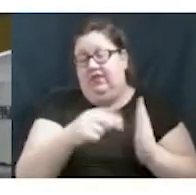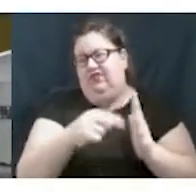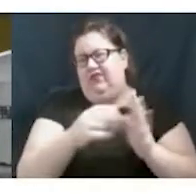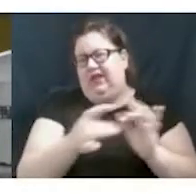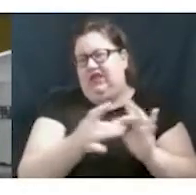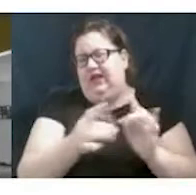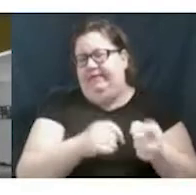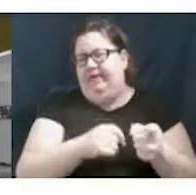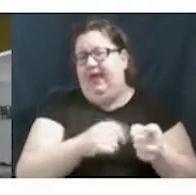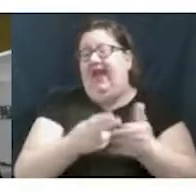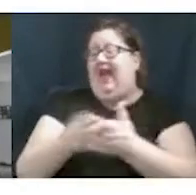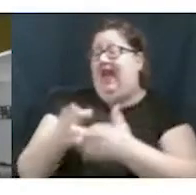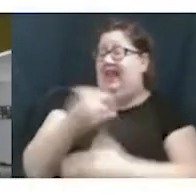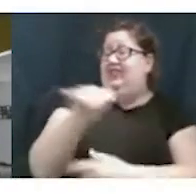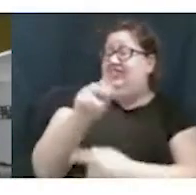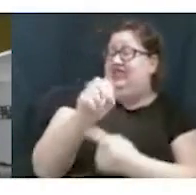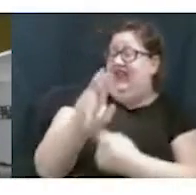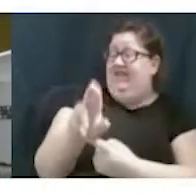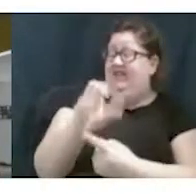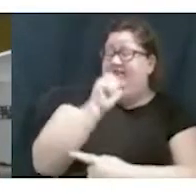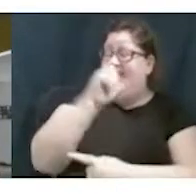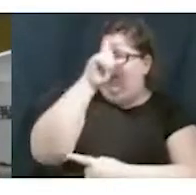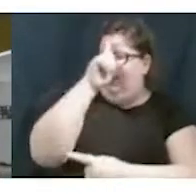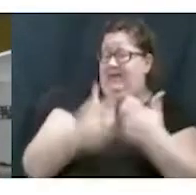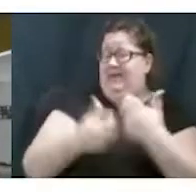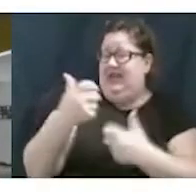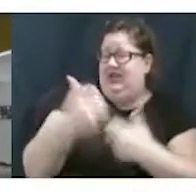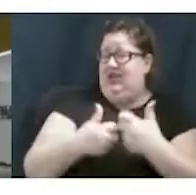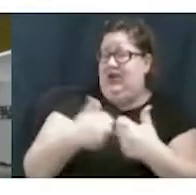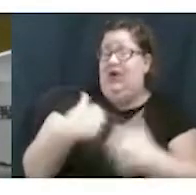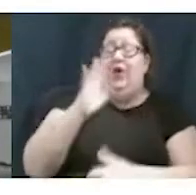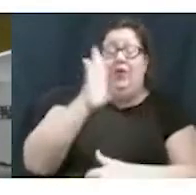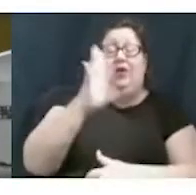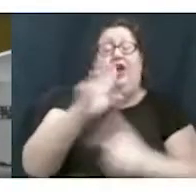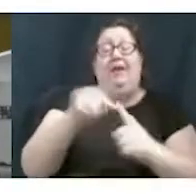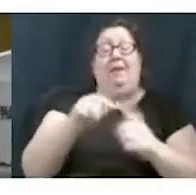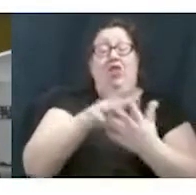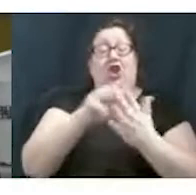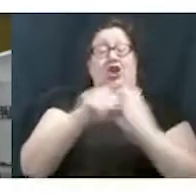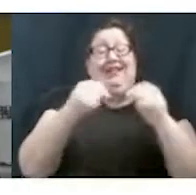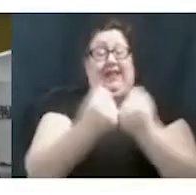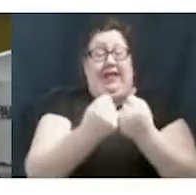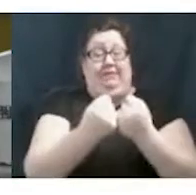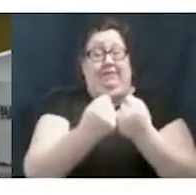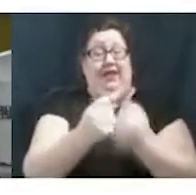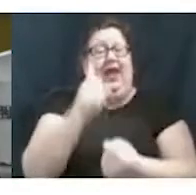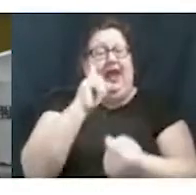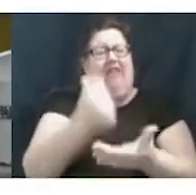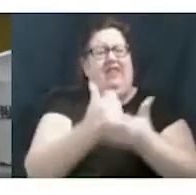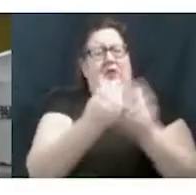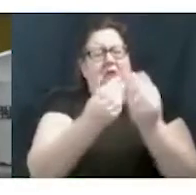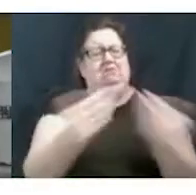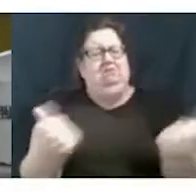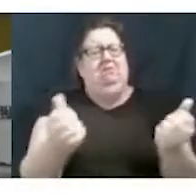Honestly, Jennifer, I don't think it will be an issue. So when we're going to talk about learning teams, I think that will help to solve that idea for the